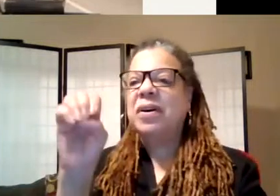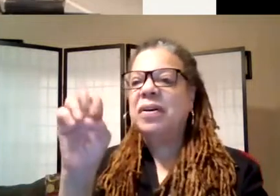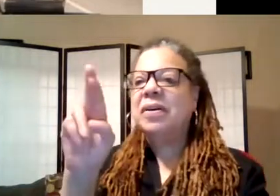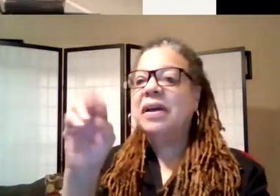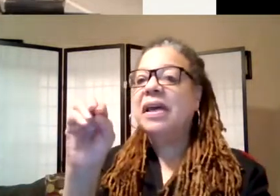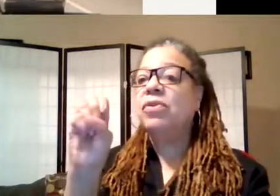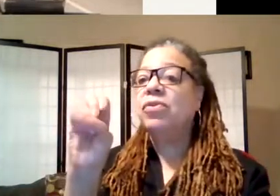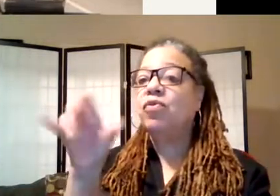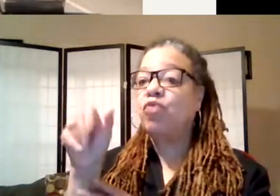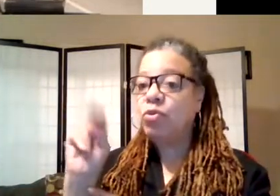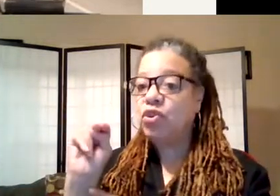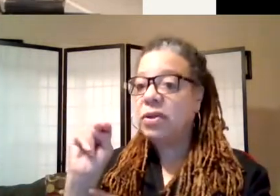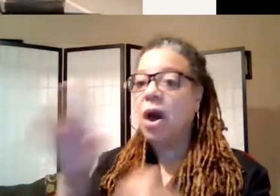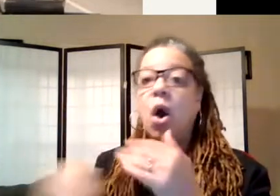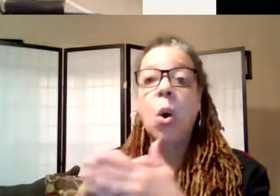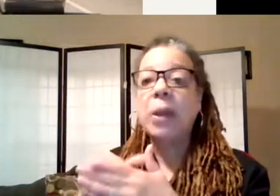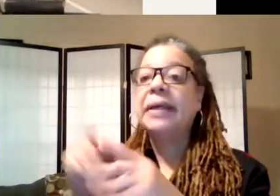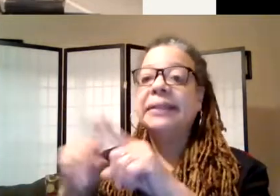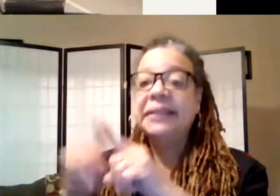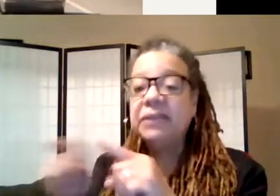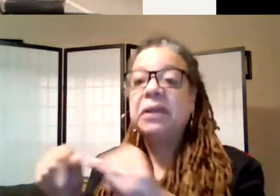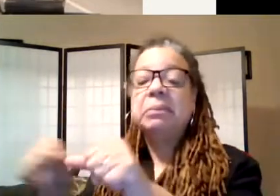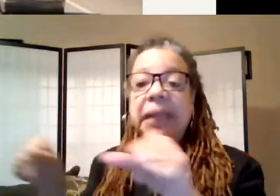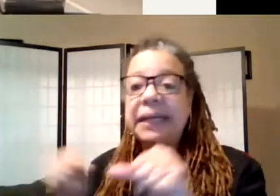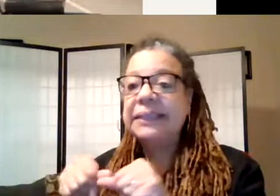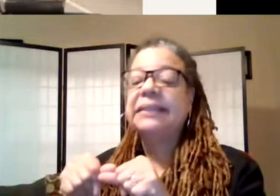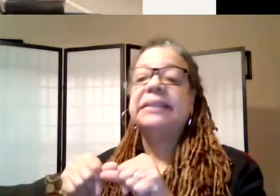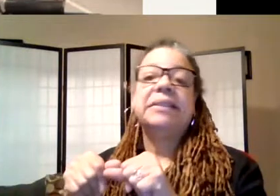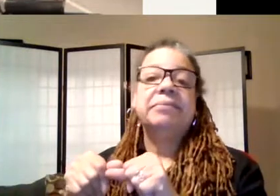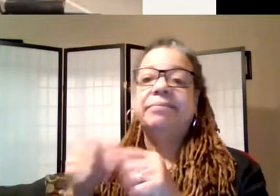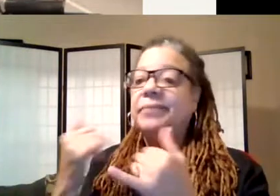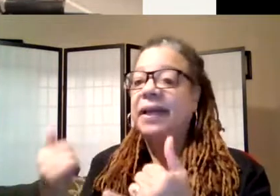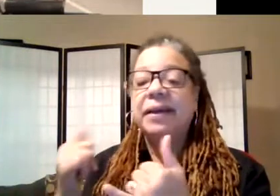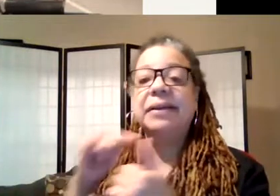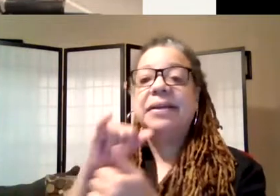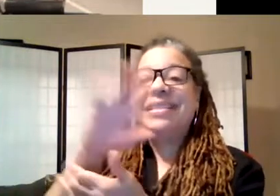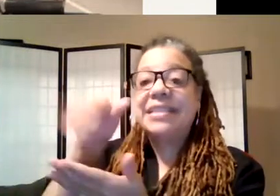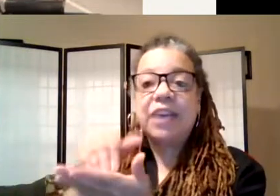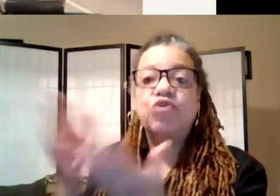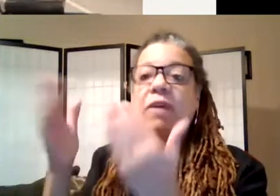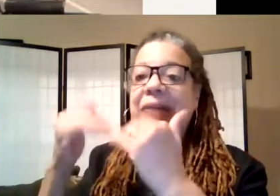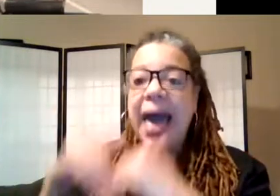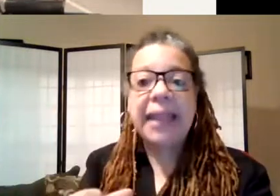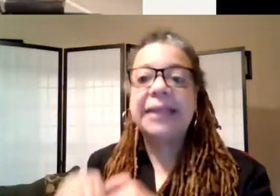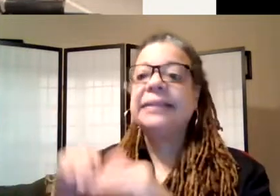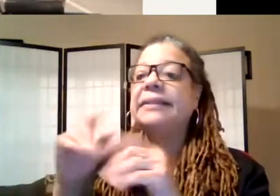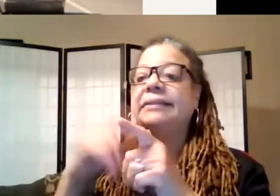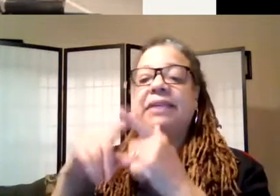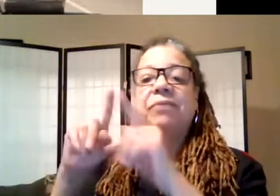in transit corridors, near ports. They're expanding into the central valleys, into the Inland Empire,